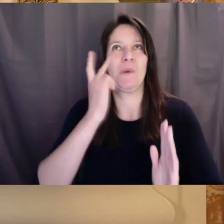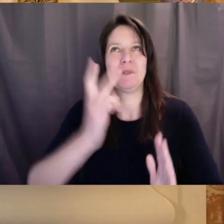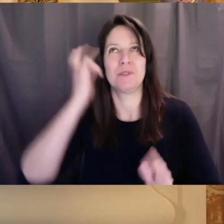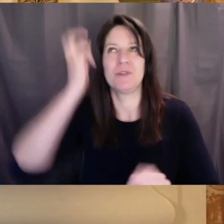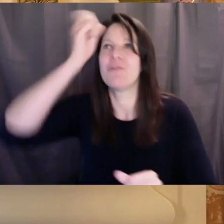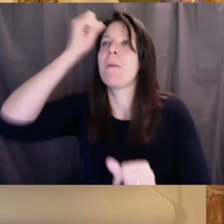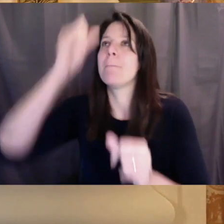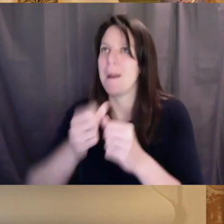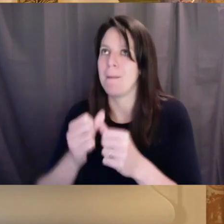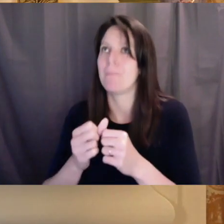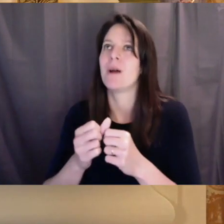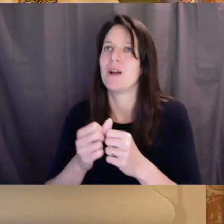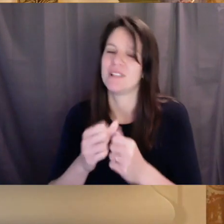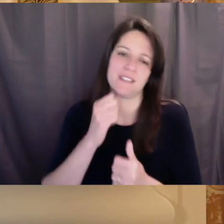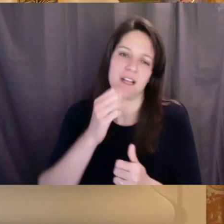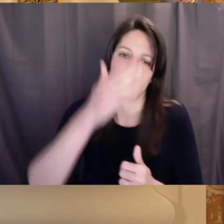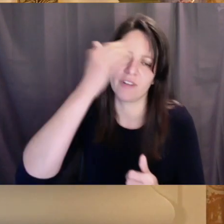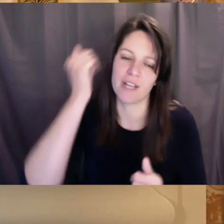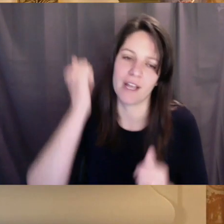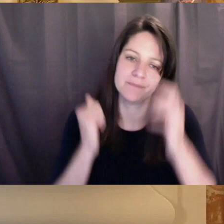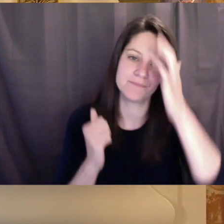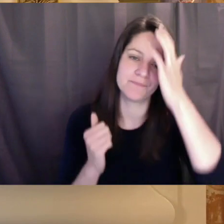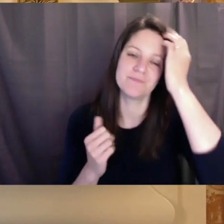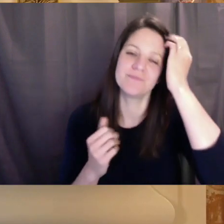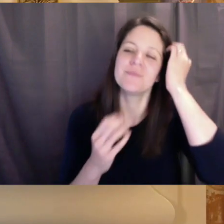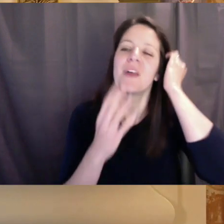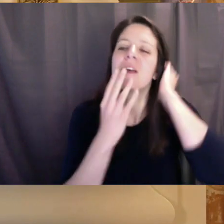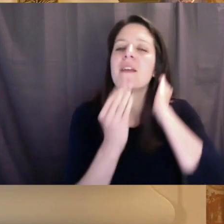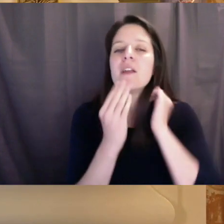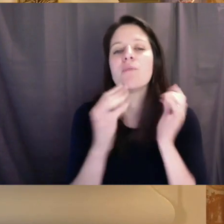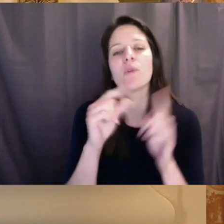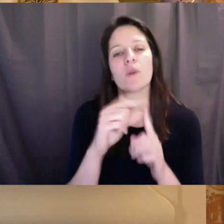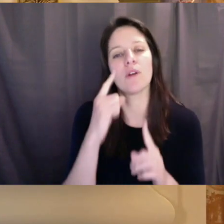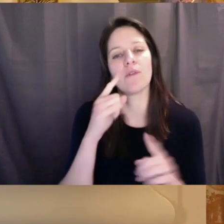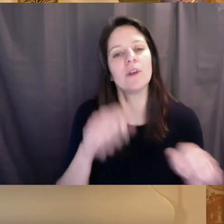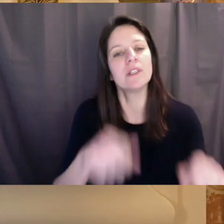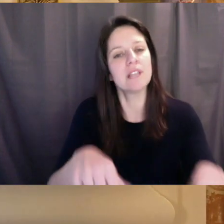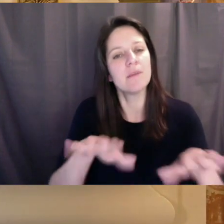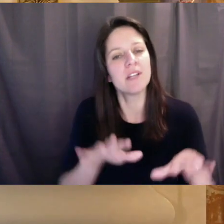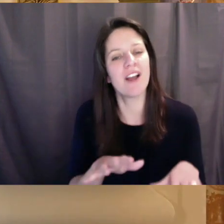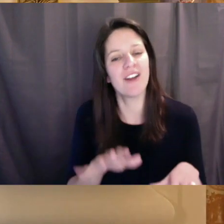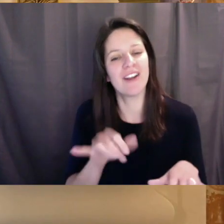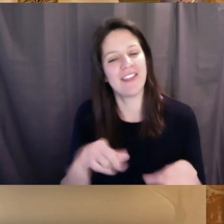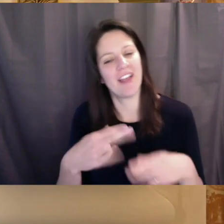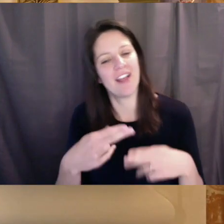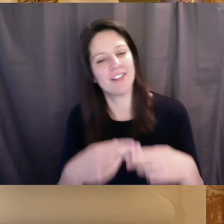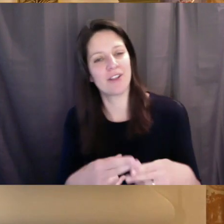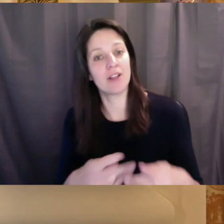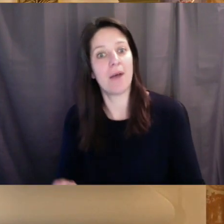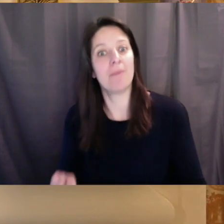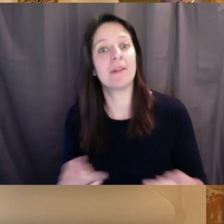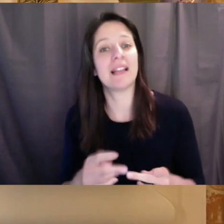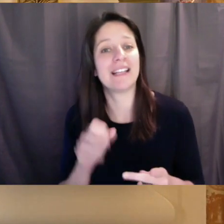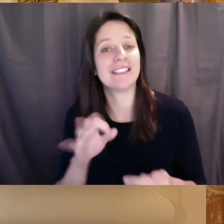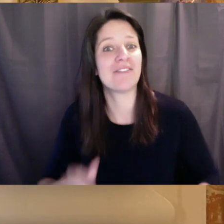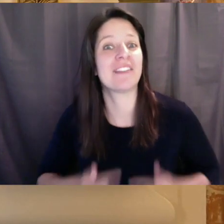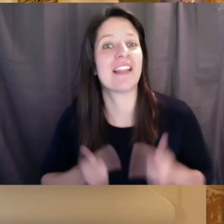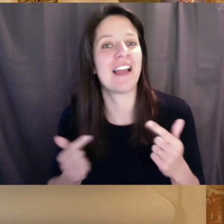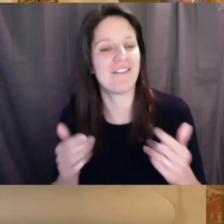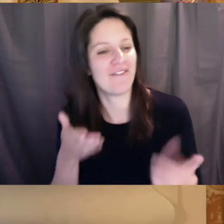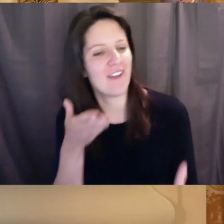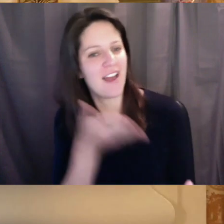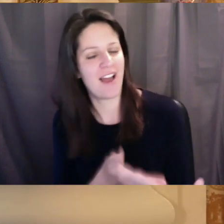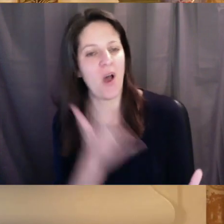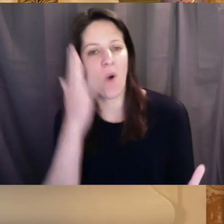help us bear memory so that we won't forget. One of the Hebrew words for cemetery is a